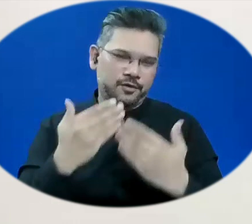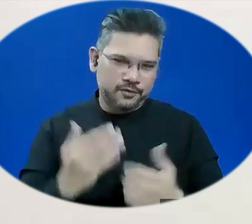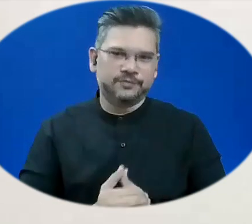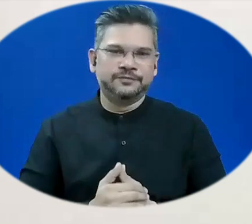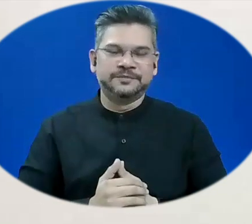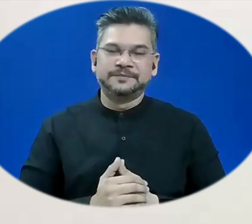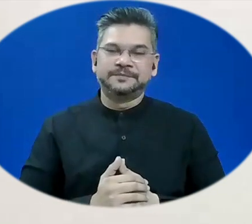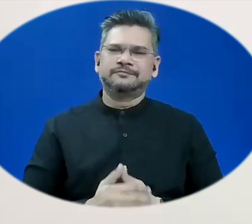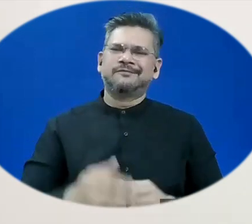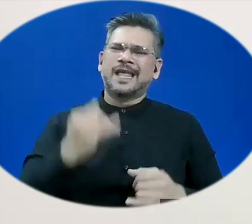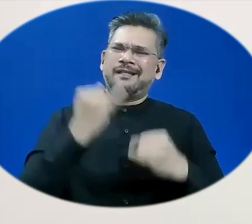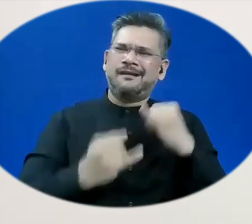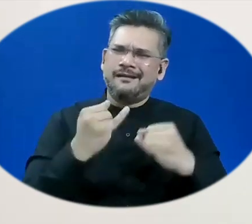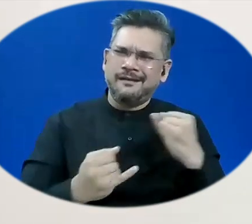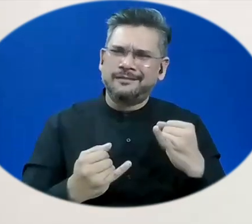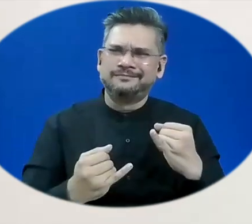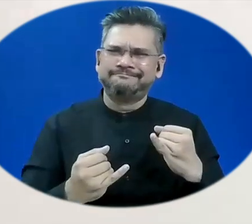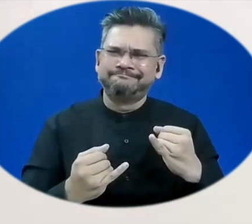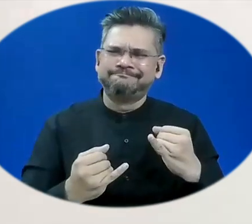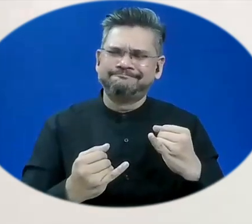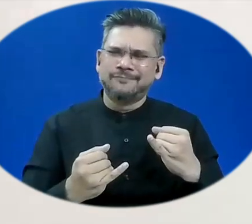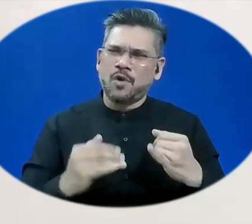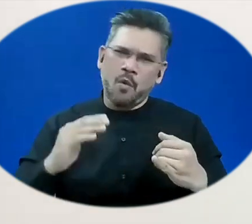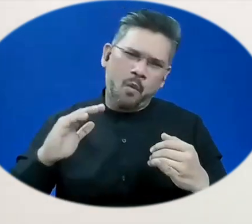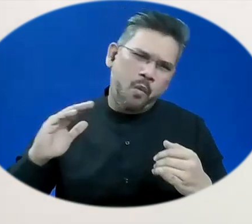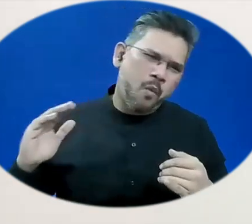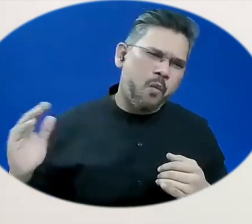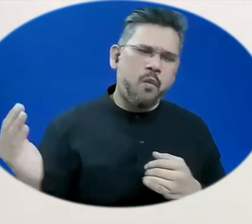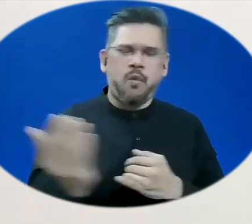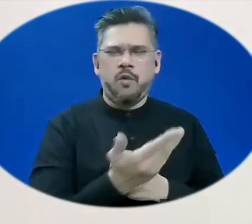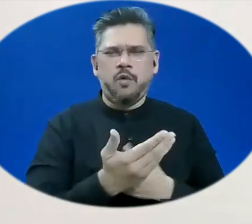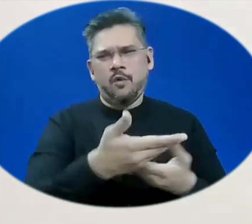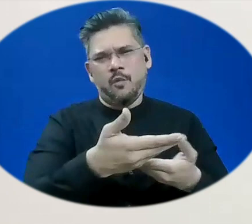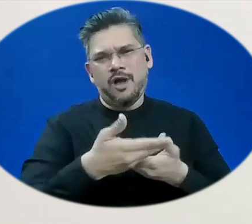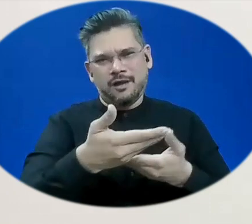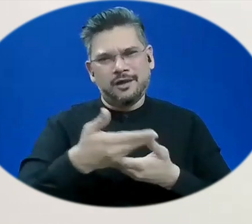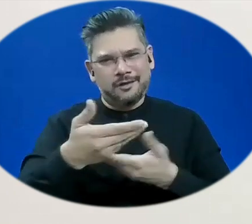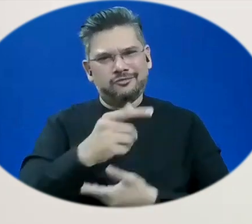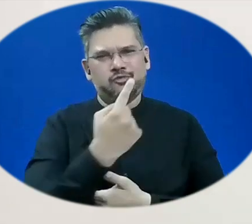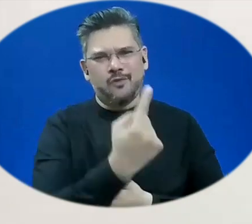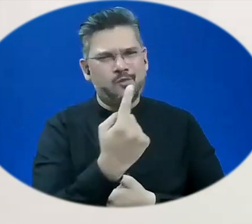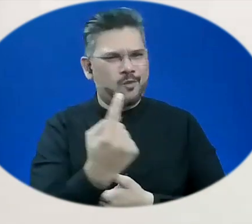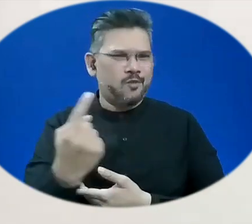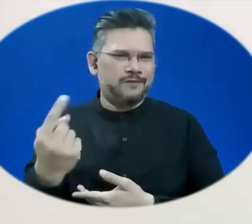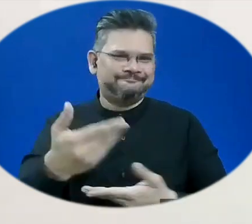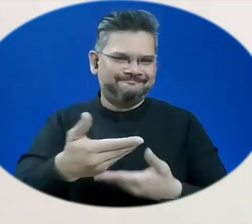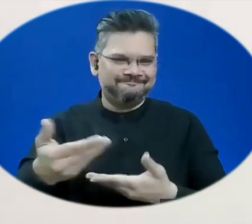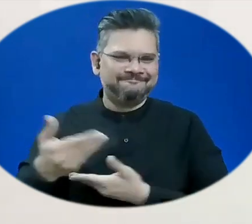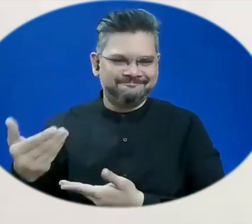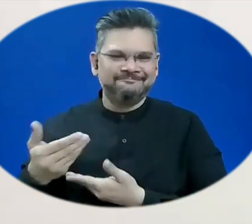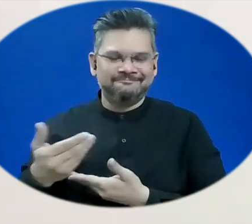a very warm welcome to all of you here today, and thank you for being part of this